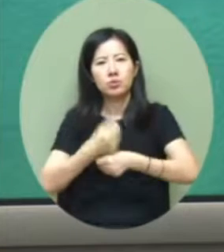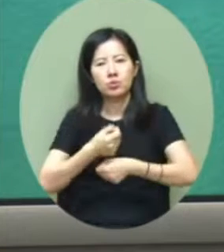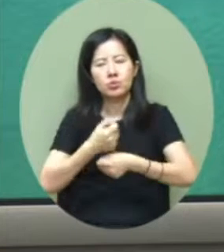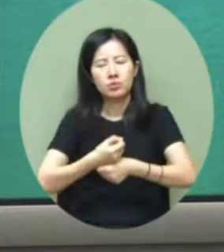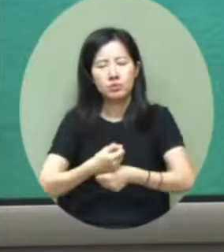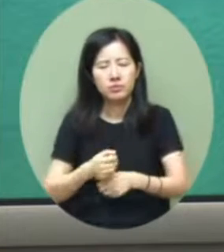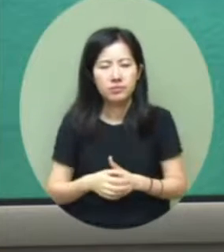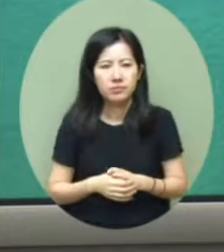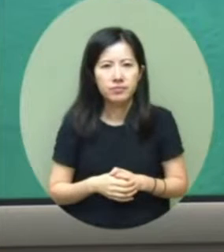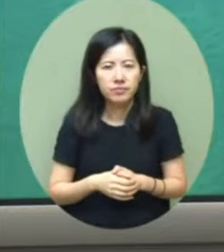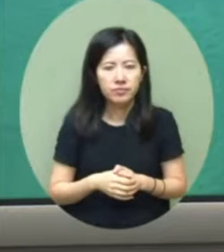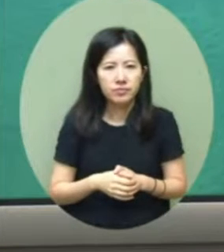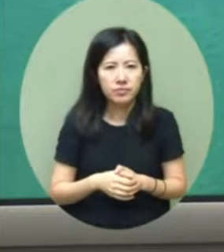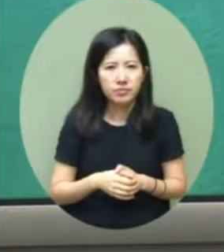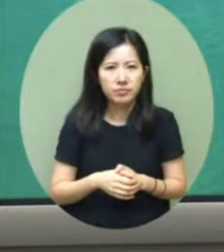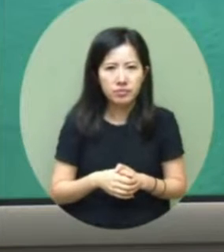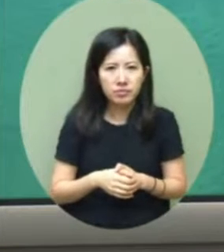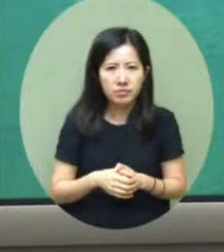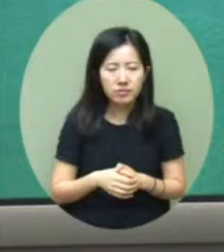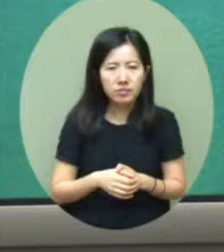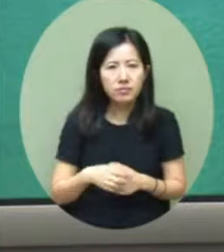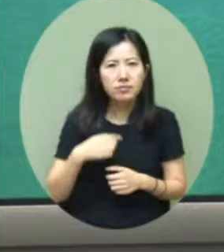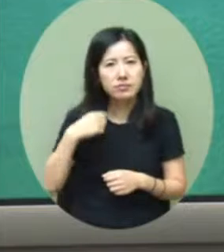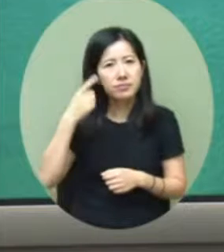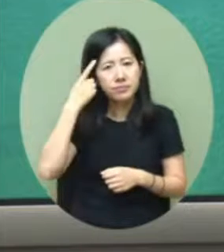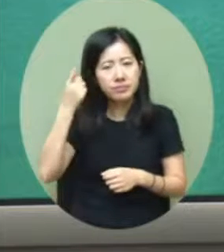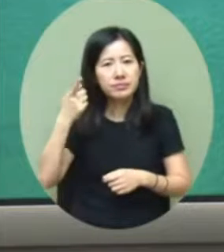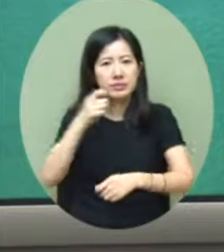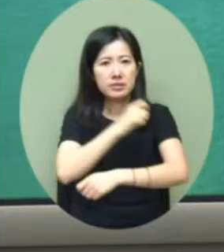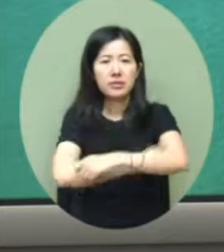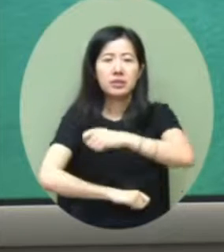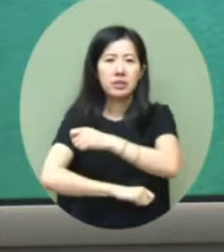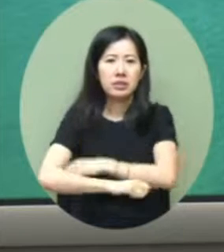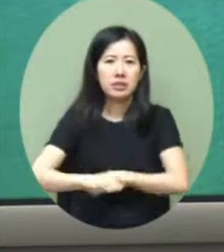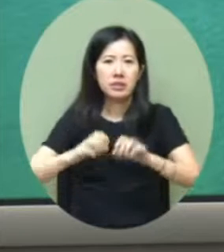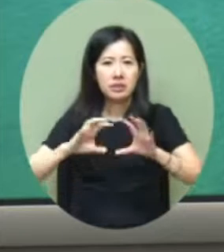review will be conducted.